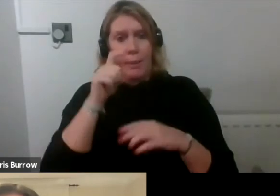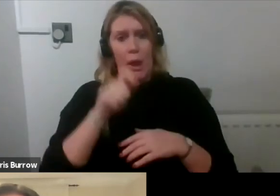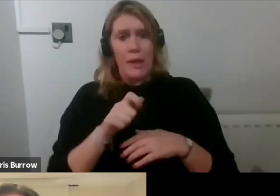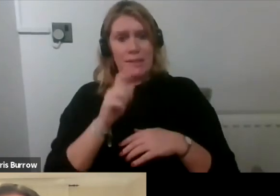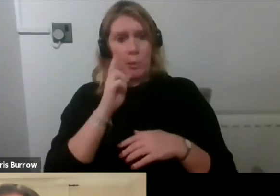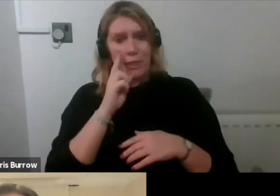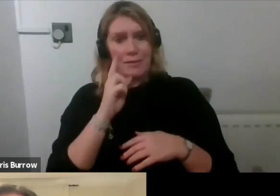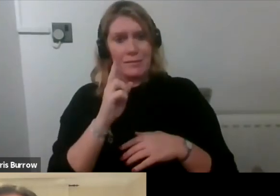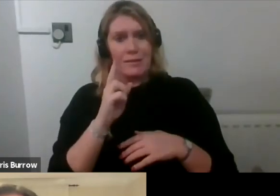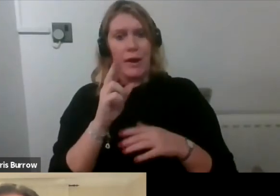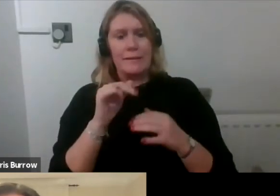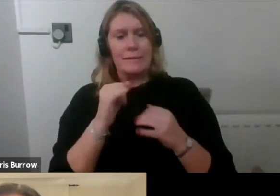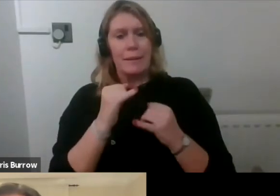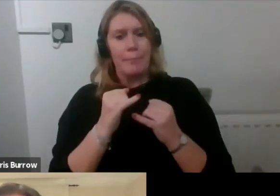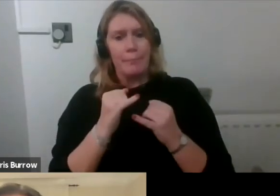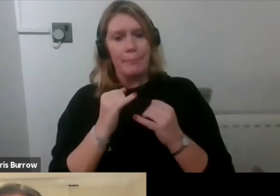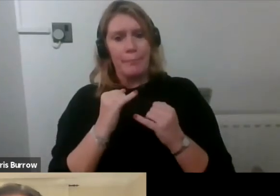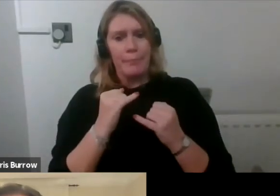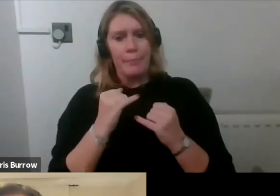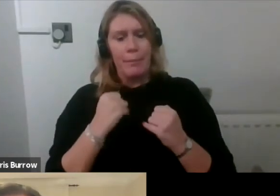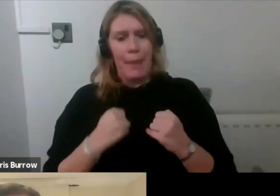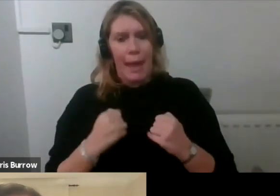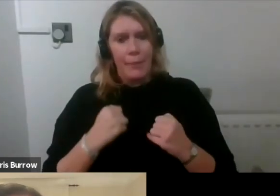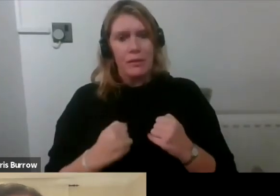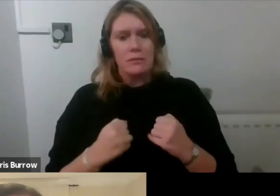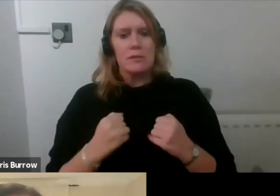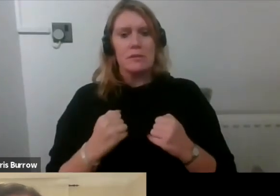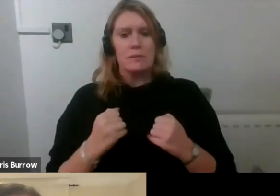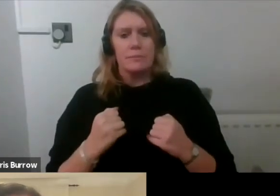his AK-47, and